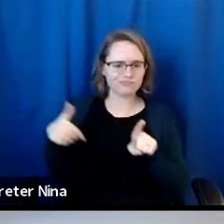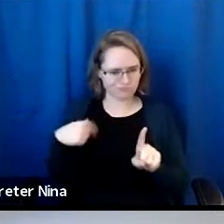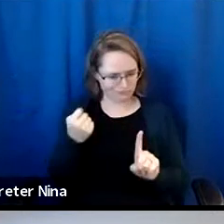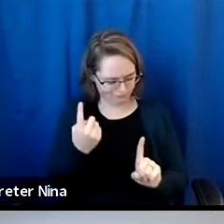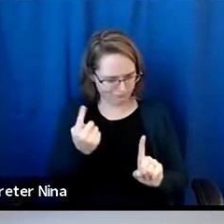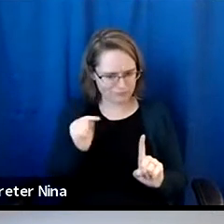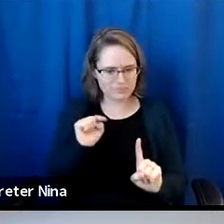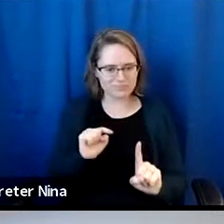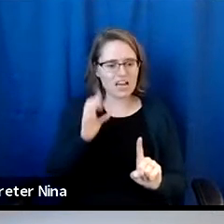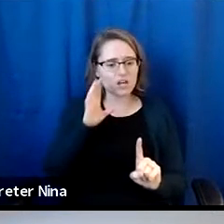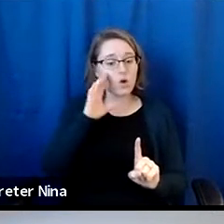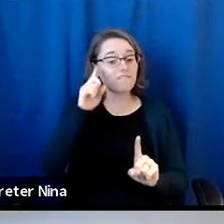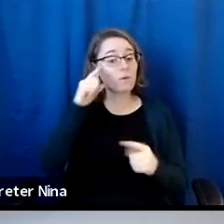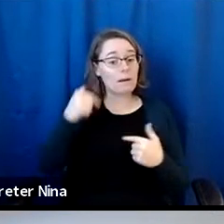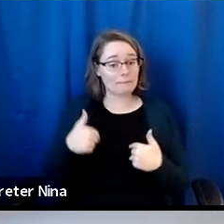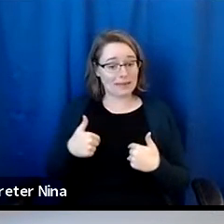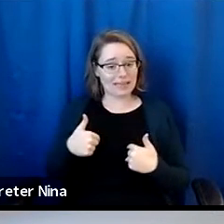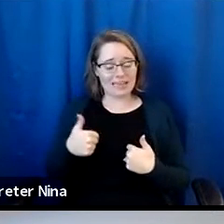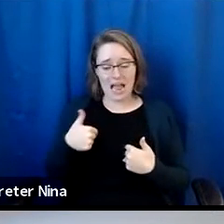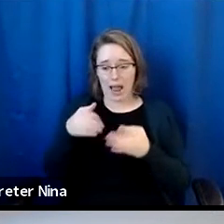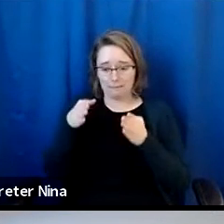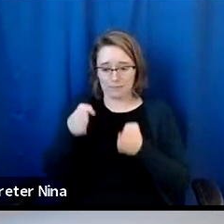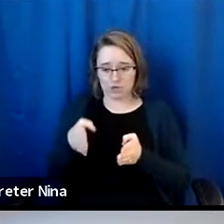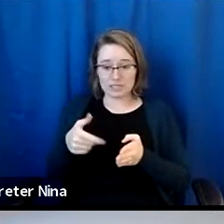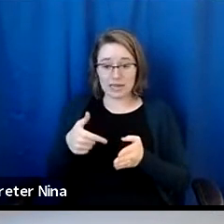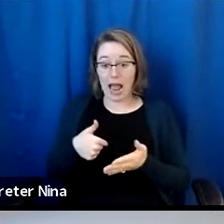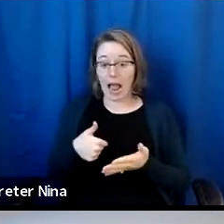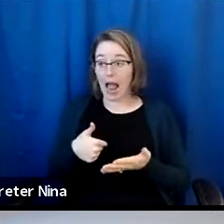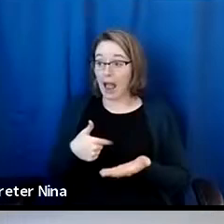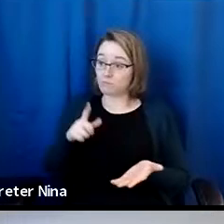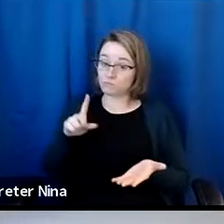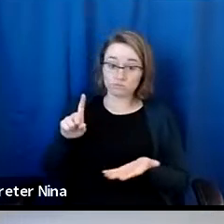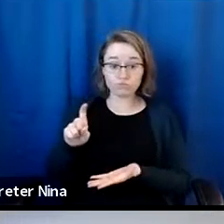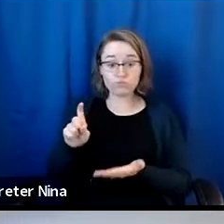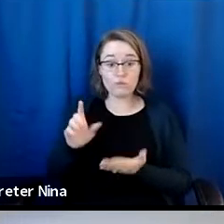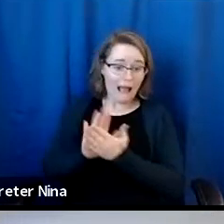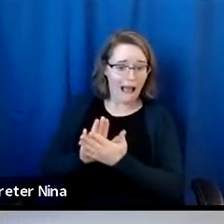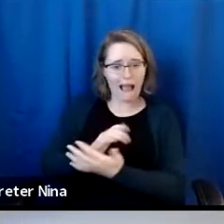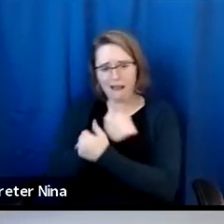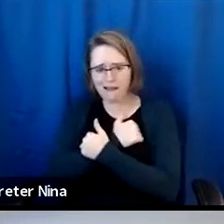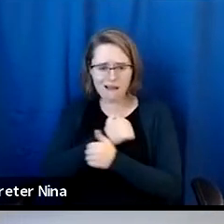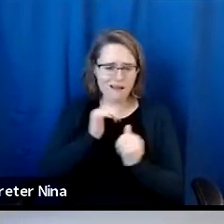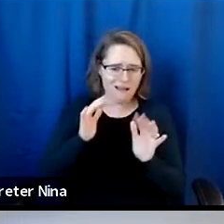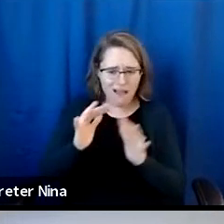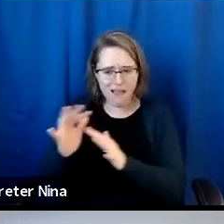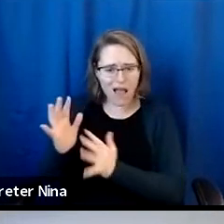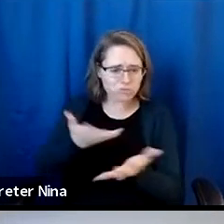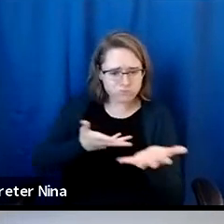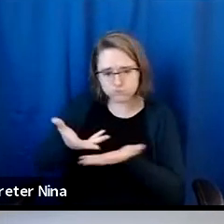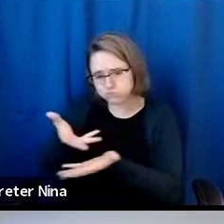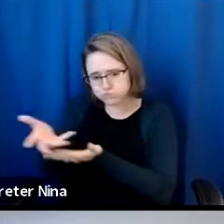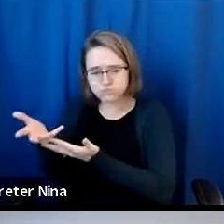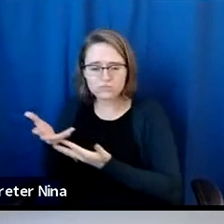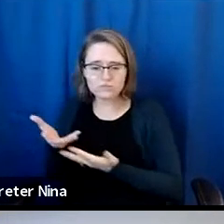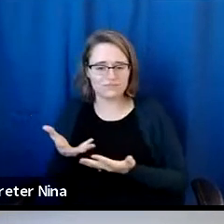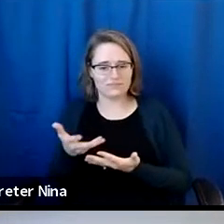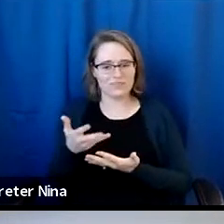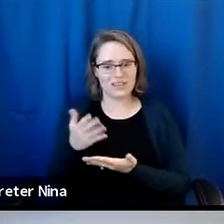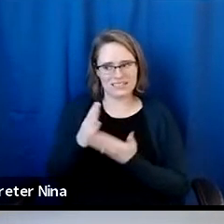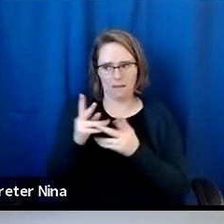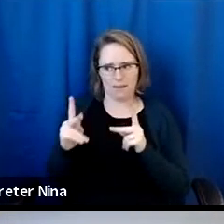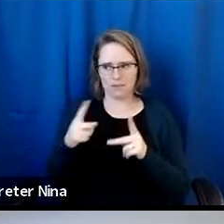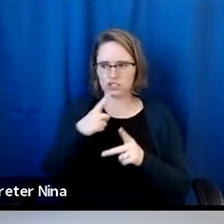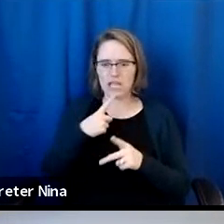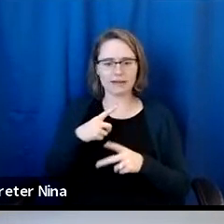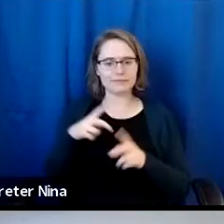me, I'm the kind of person that, I'm walking around and I'm high-fiving and hugging everybody and talking to everybody. Some would say that that's